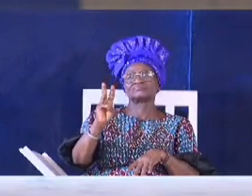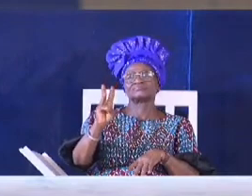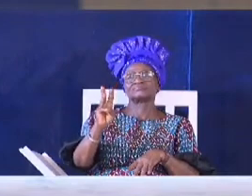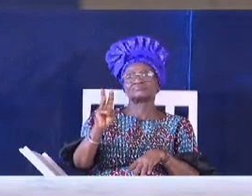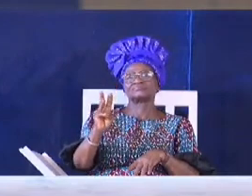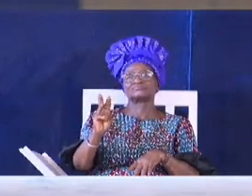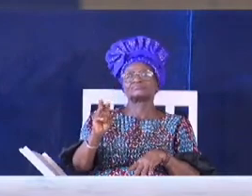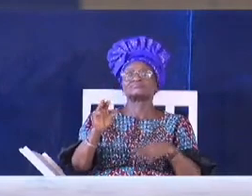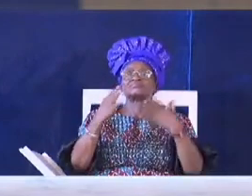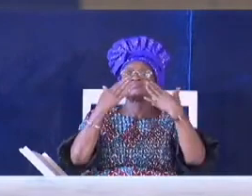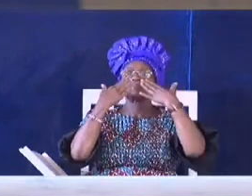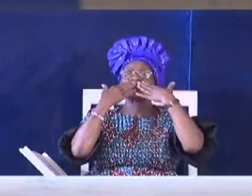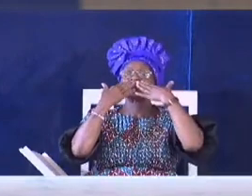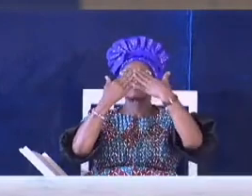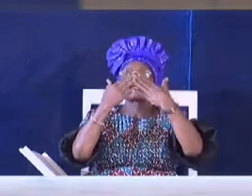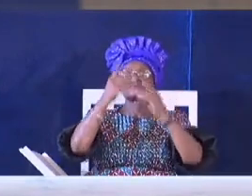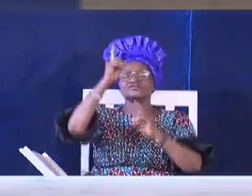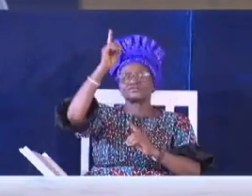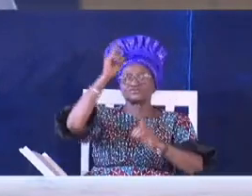Thank you, Father.